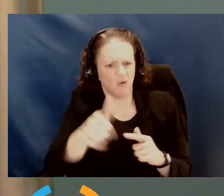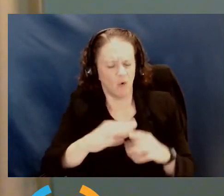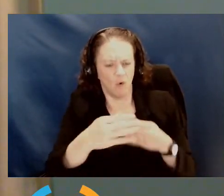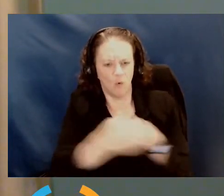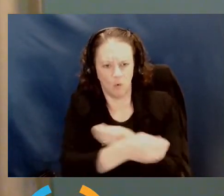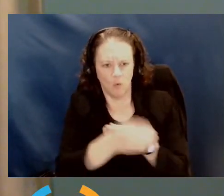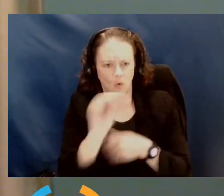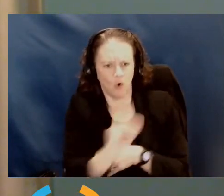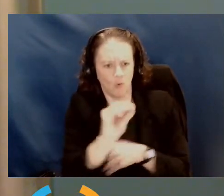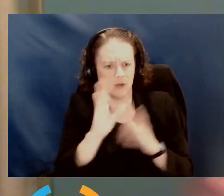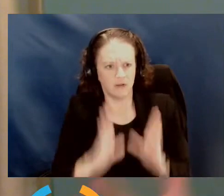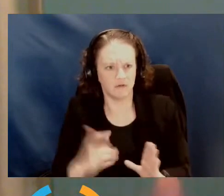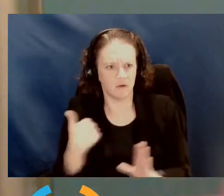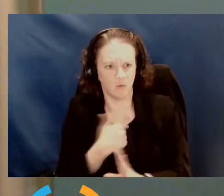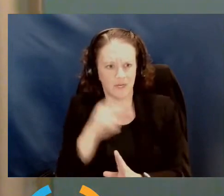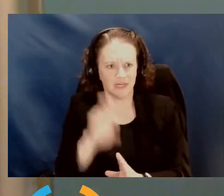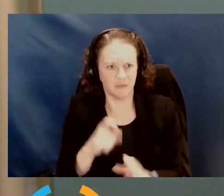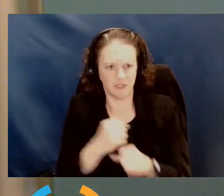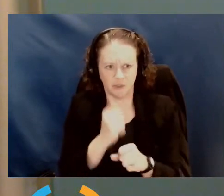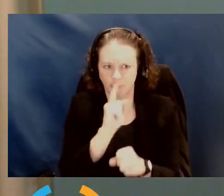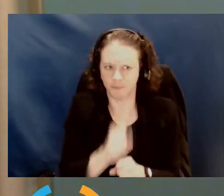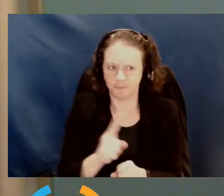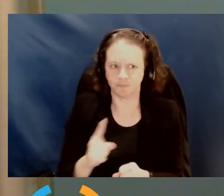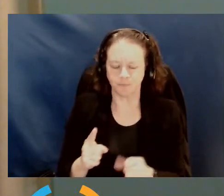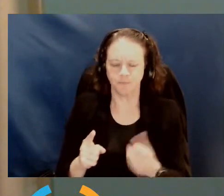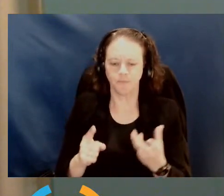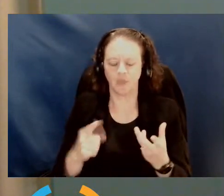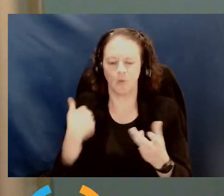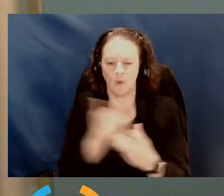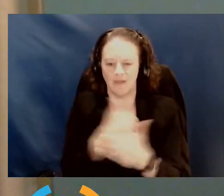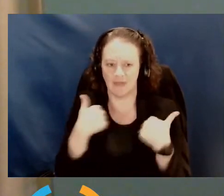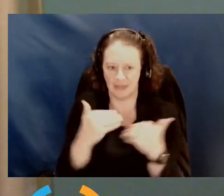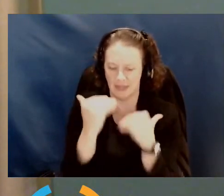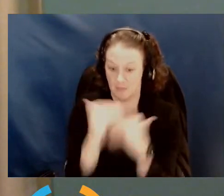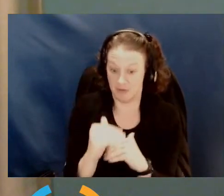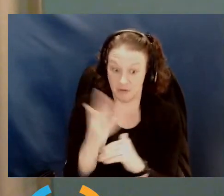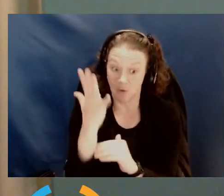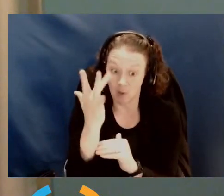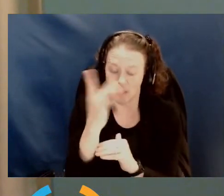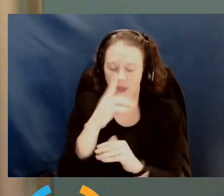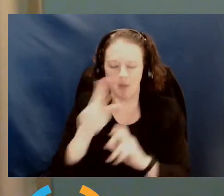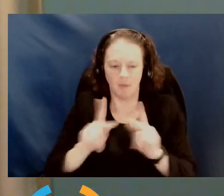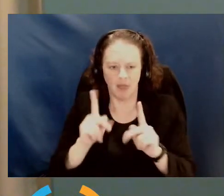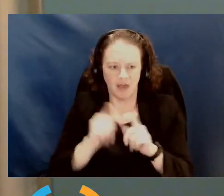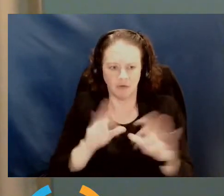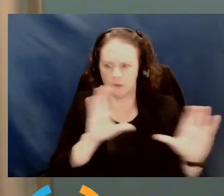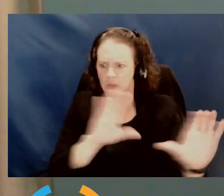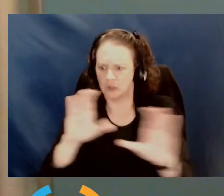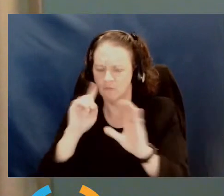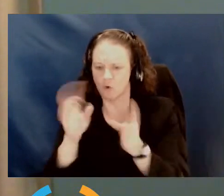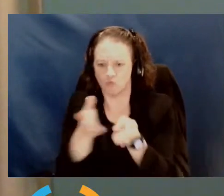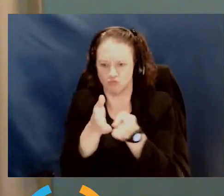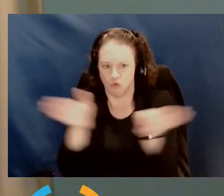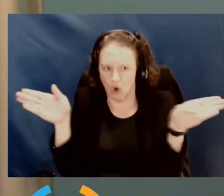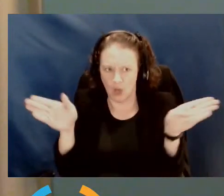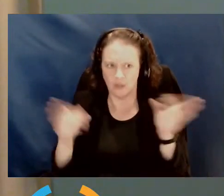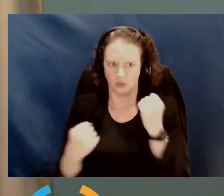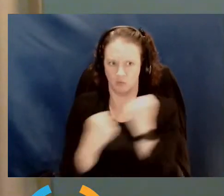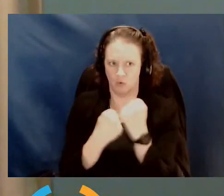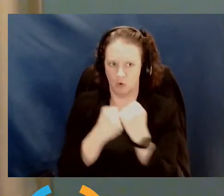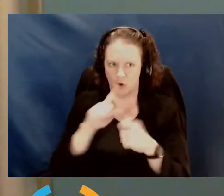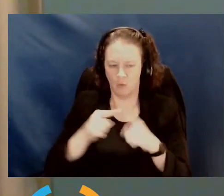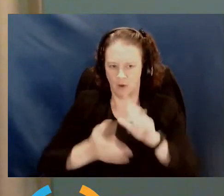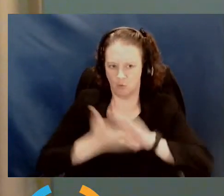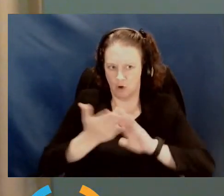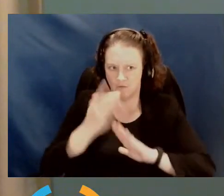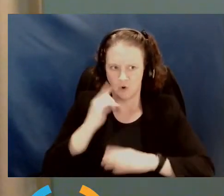make sure that folks have to go seek broad support when they run for office. We also need to follow principles that recognize that $1 million